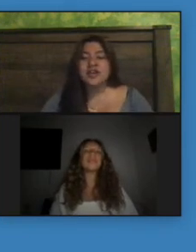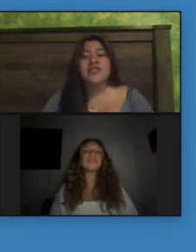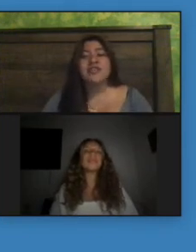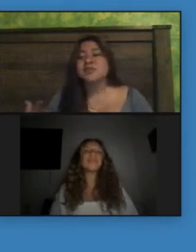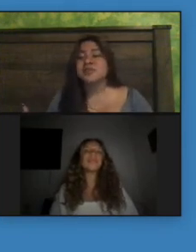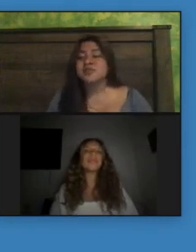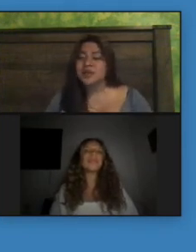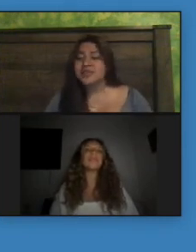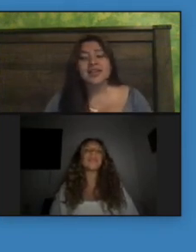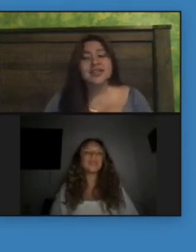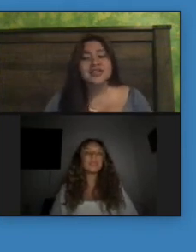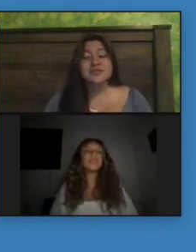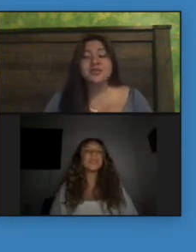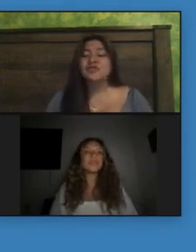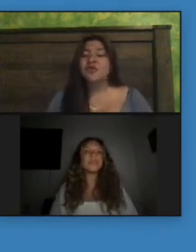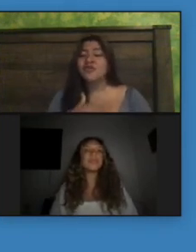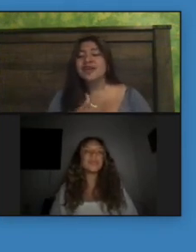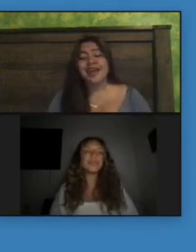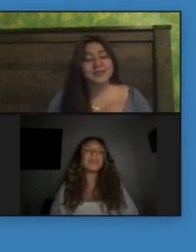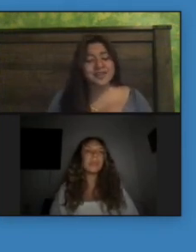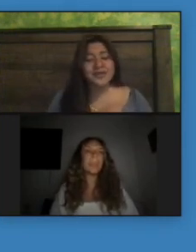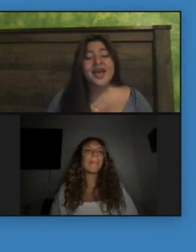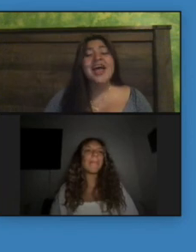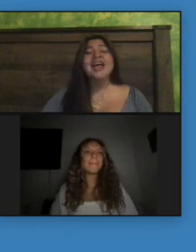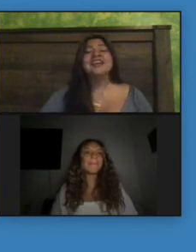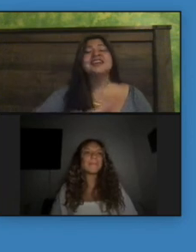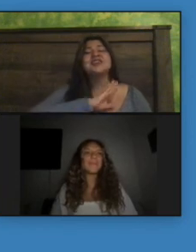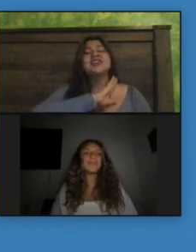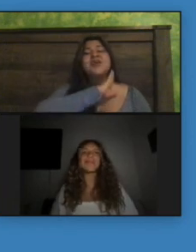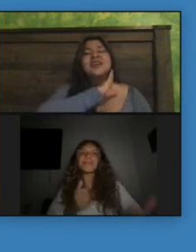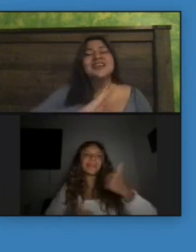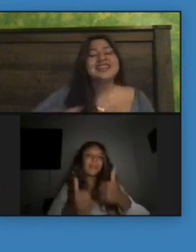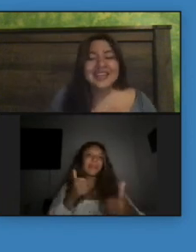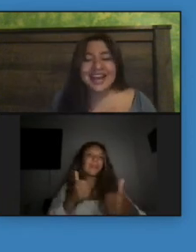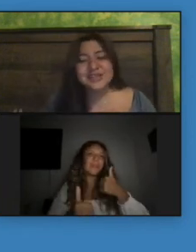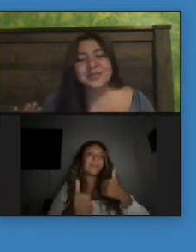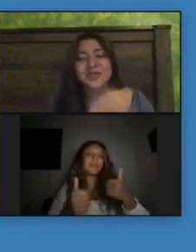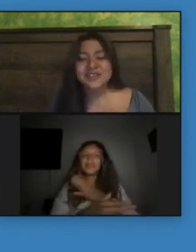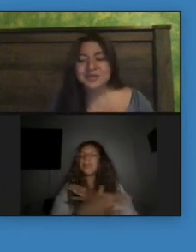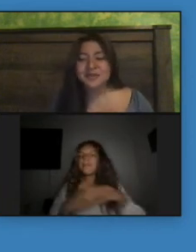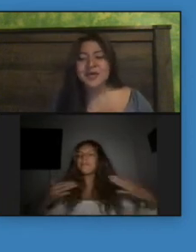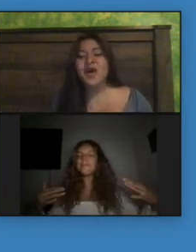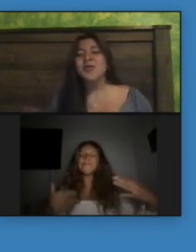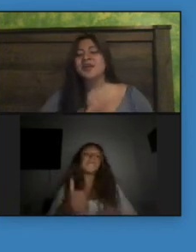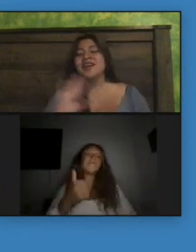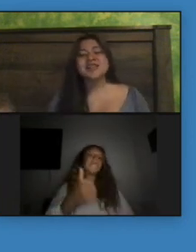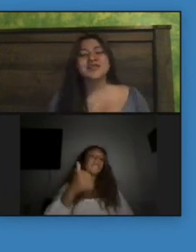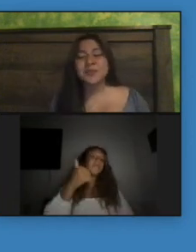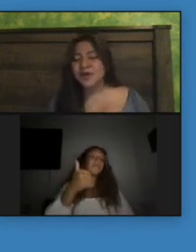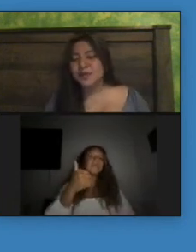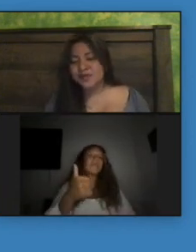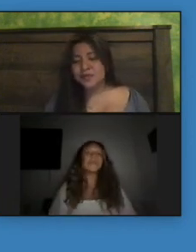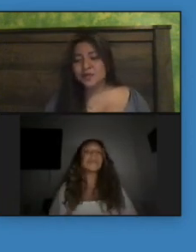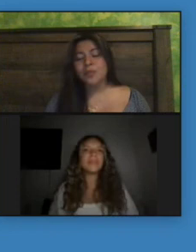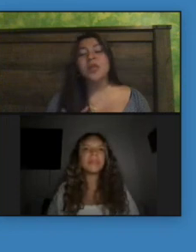first year and there's been so many challenges but you've overcame them and literally you are killing it as a principle we couldn't ask for